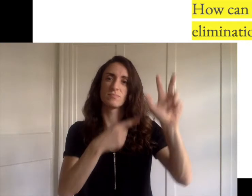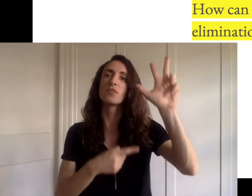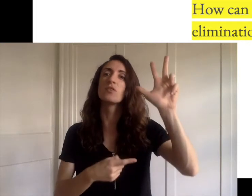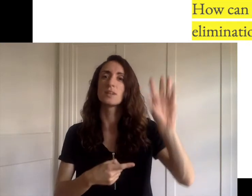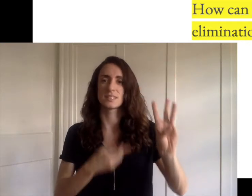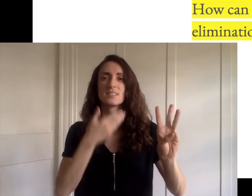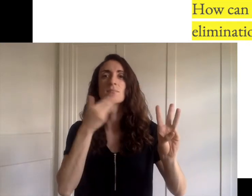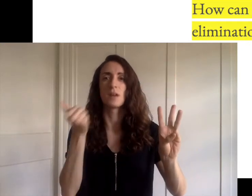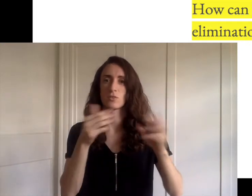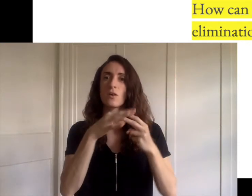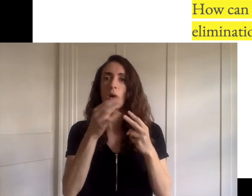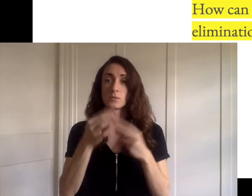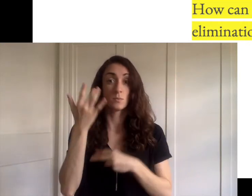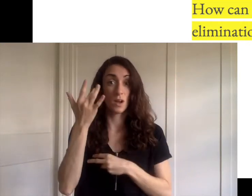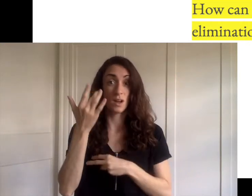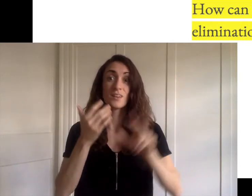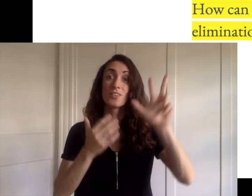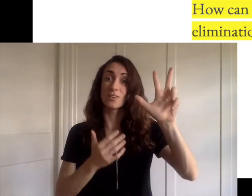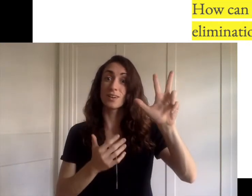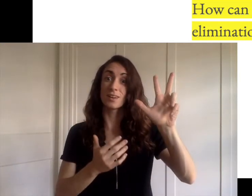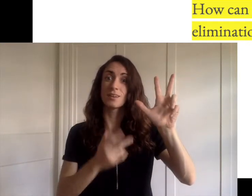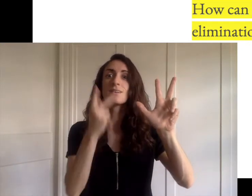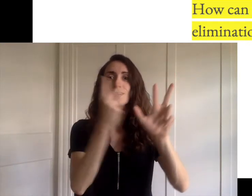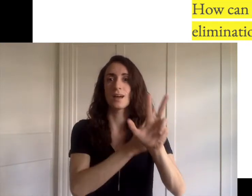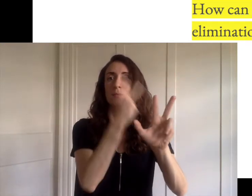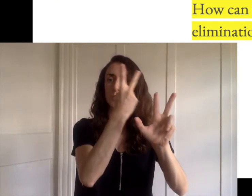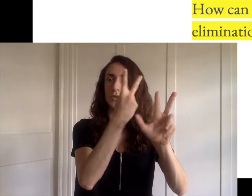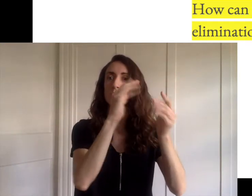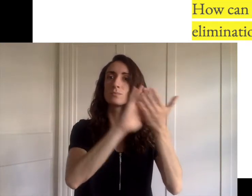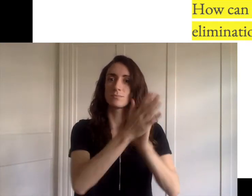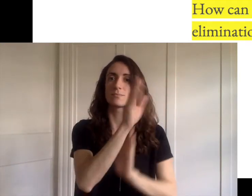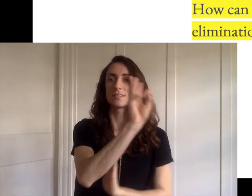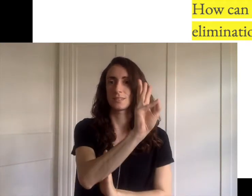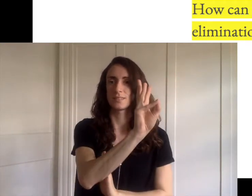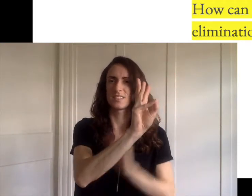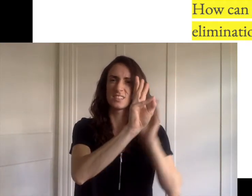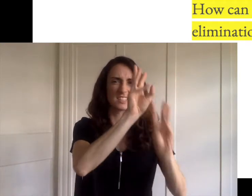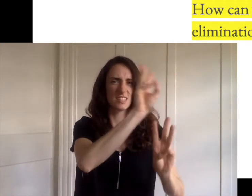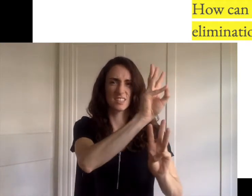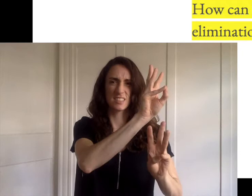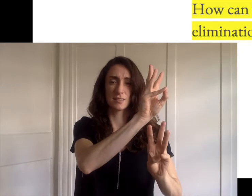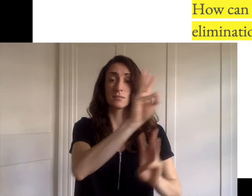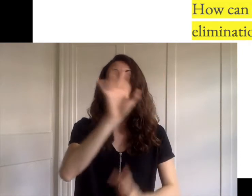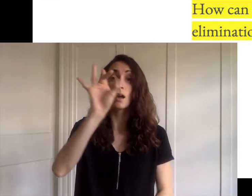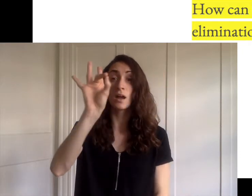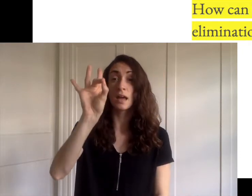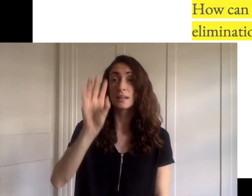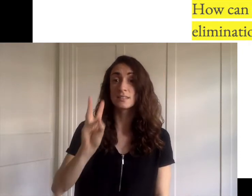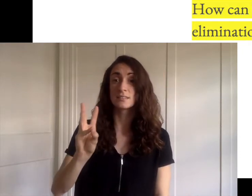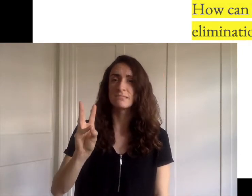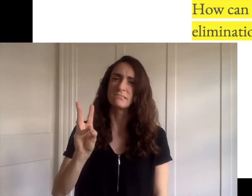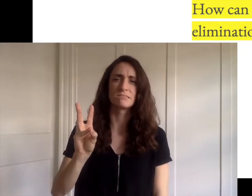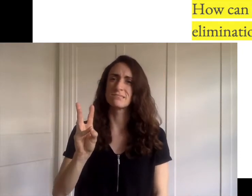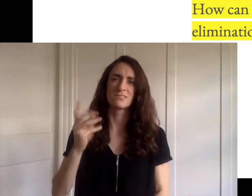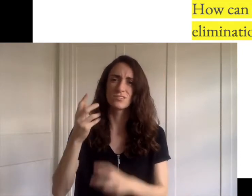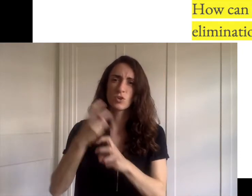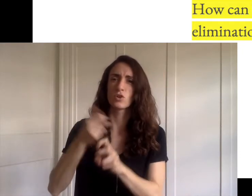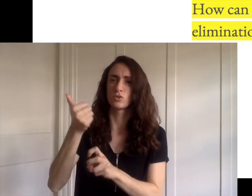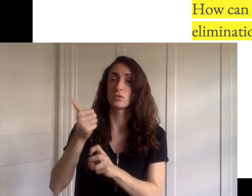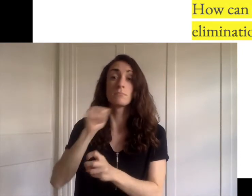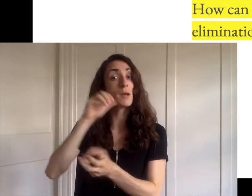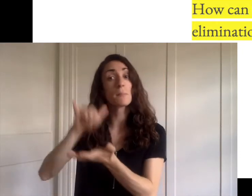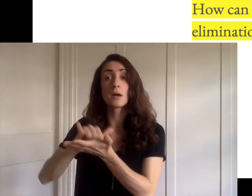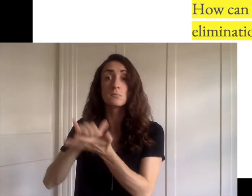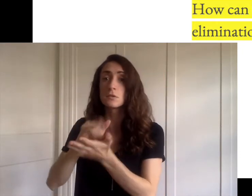3 and 6 is the better option because 3 times 2 will become 6. 8 and 6, we'd have to work a little harder to find a